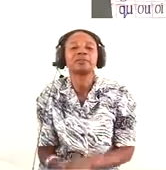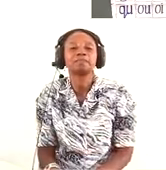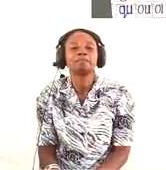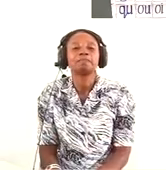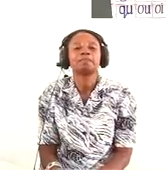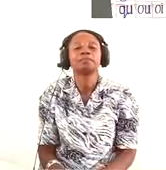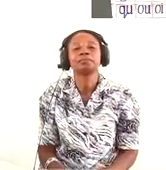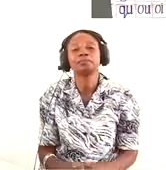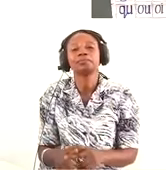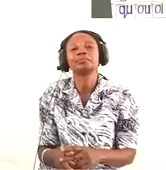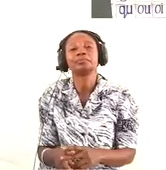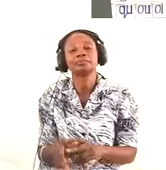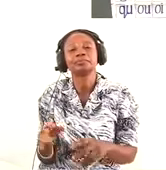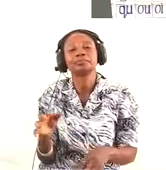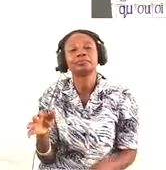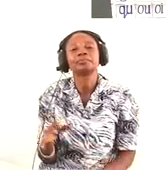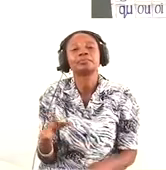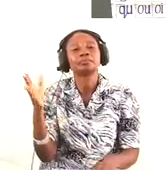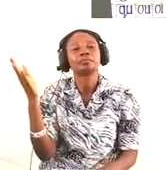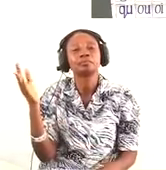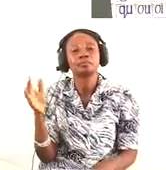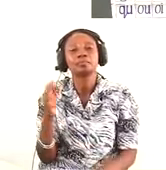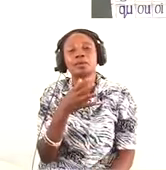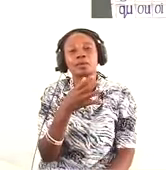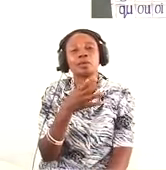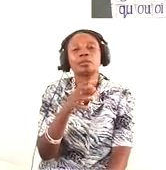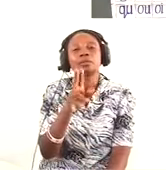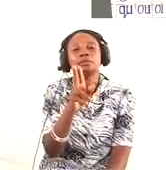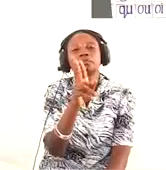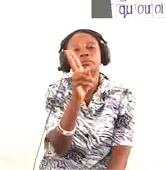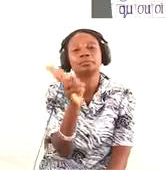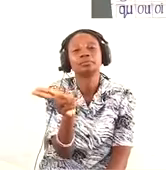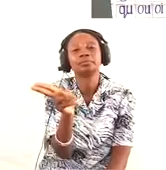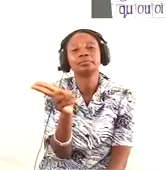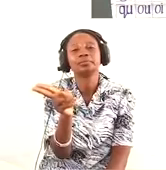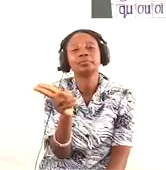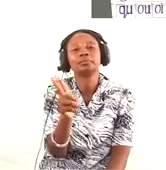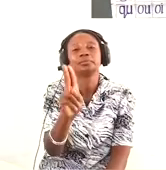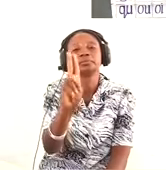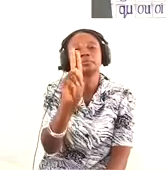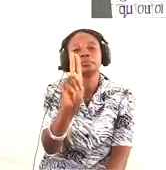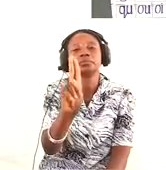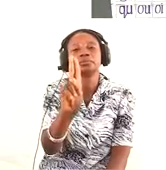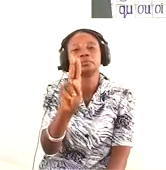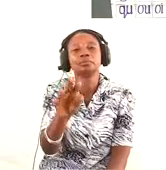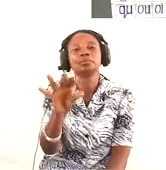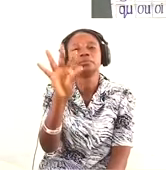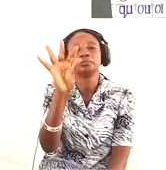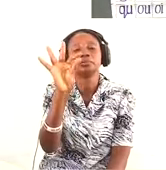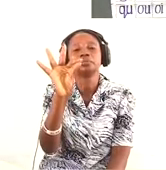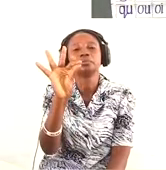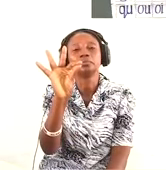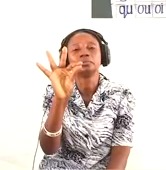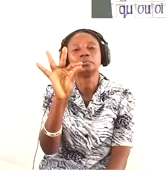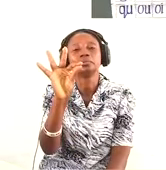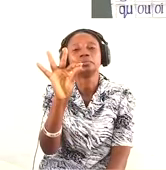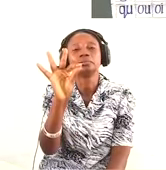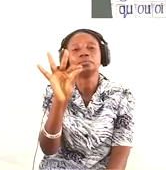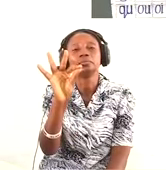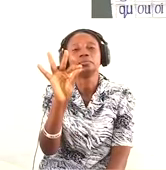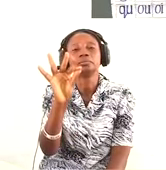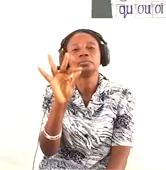Now, and the last picture is what? Hot. Hot. Hot.